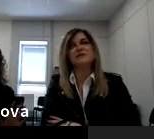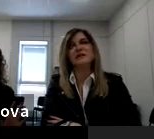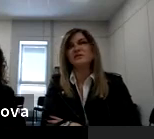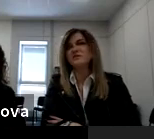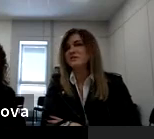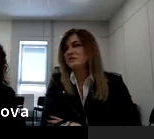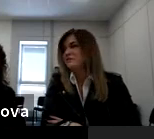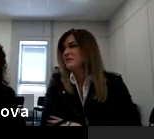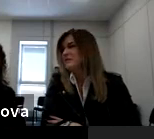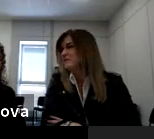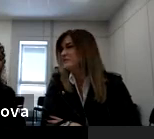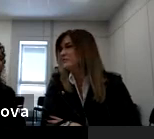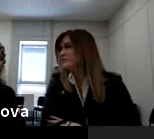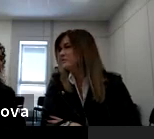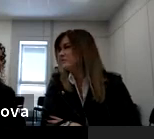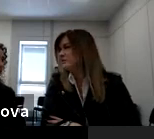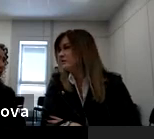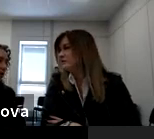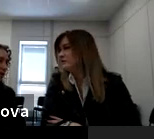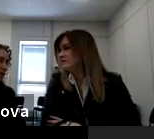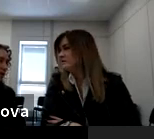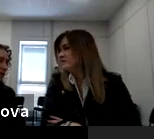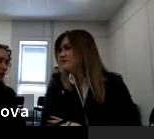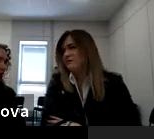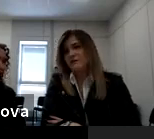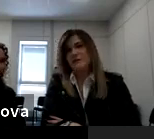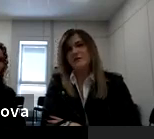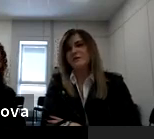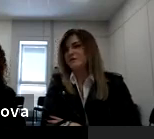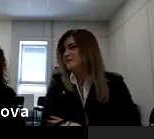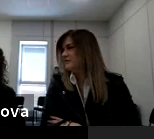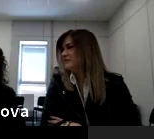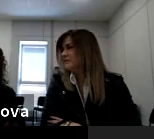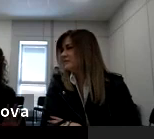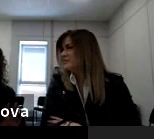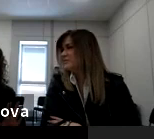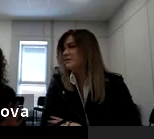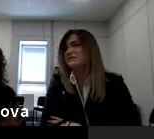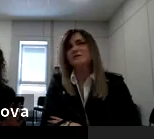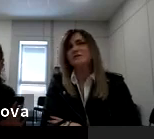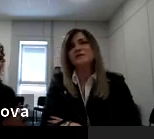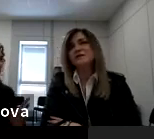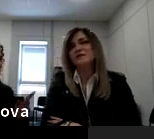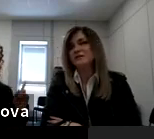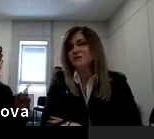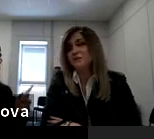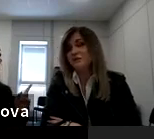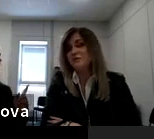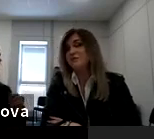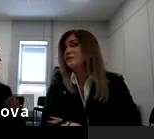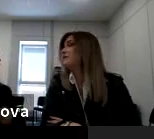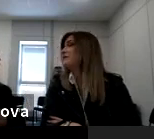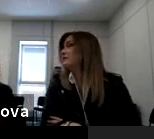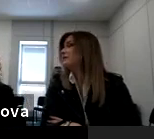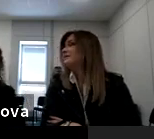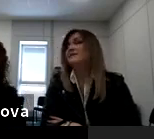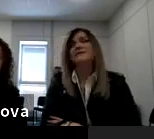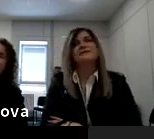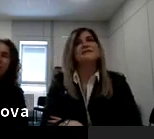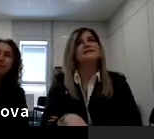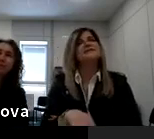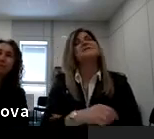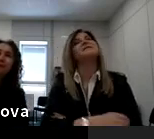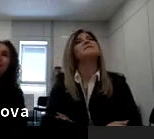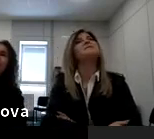fast. Yeah. The Edge is 3 years old or something like this. I think, I suppose, yes. So it's not new, actually. Yeah, you're right.